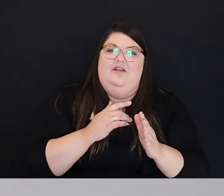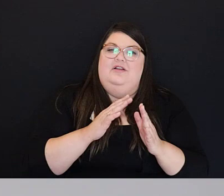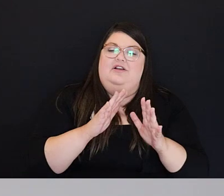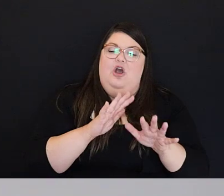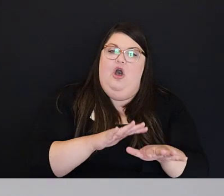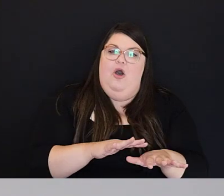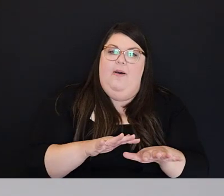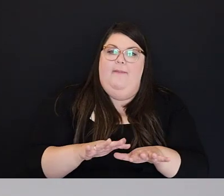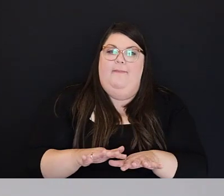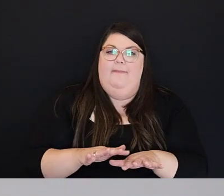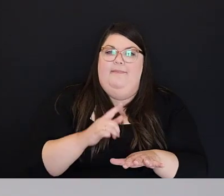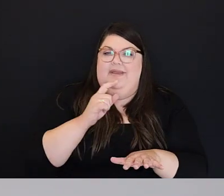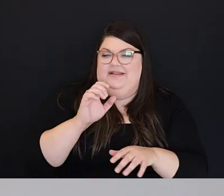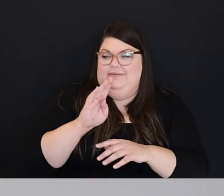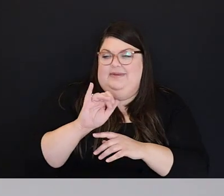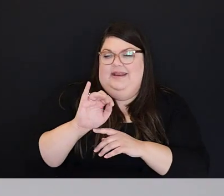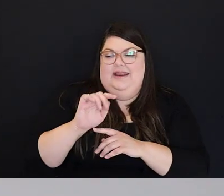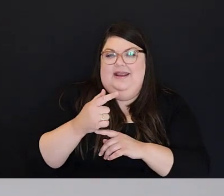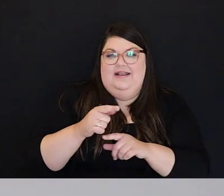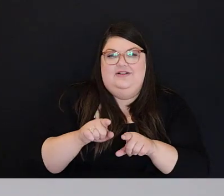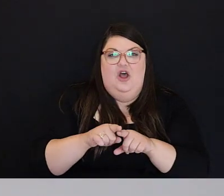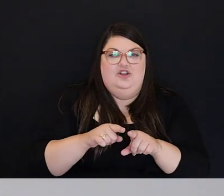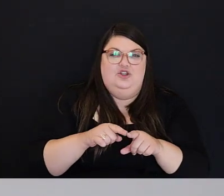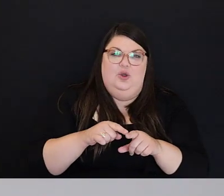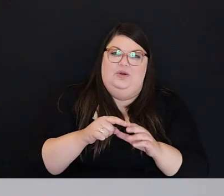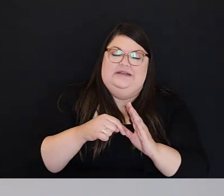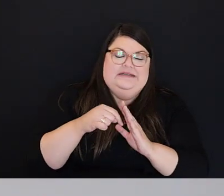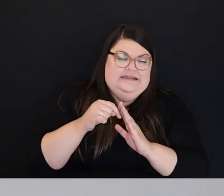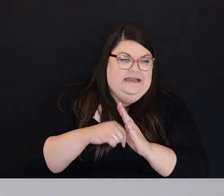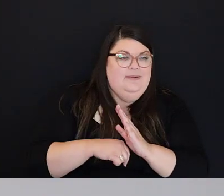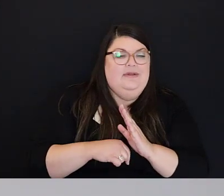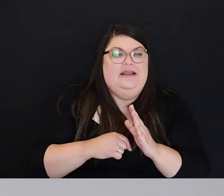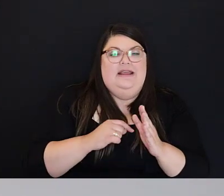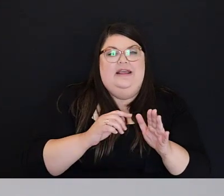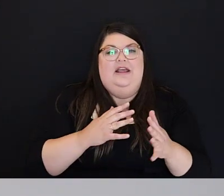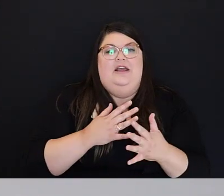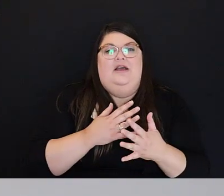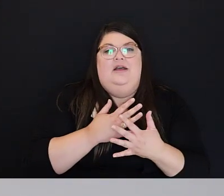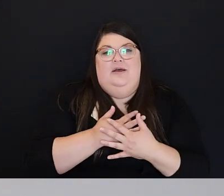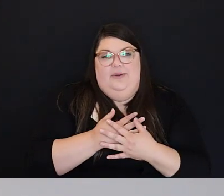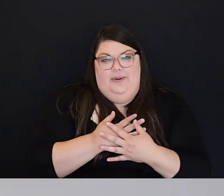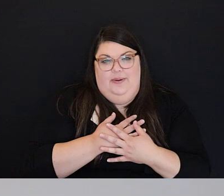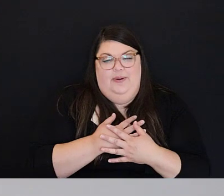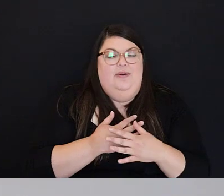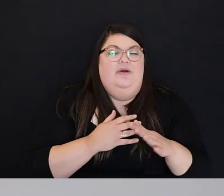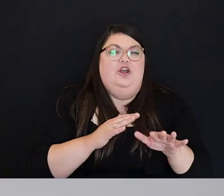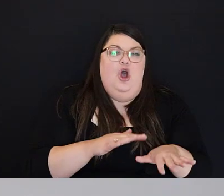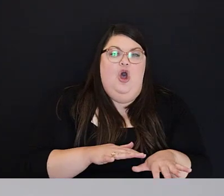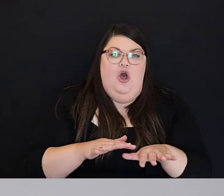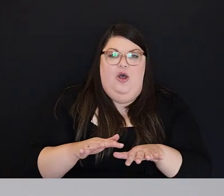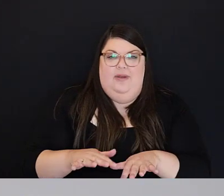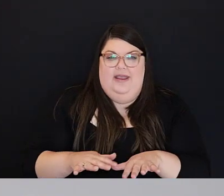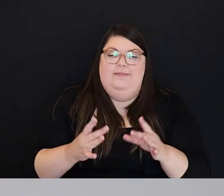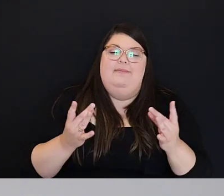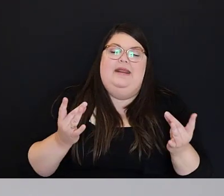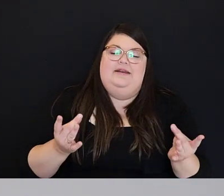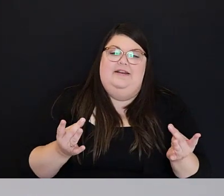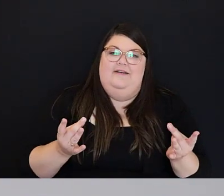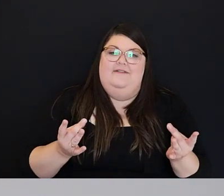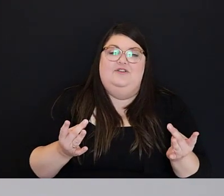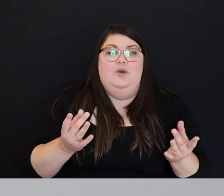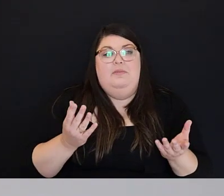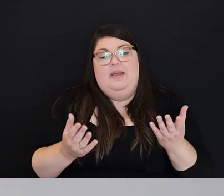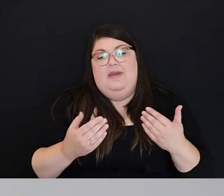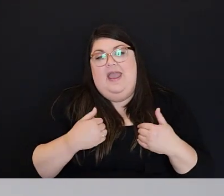myself, because the beading is also so deeply calming and meditative. So often, I have a mantra that maybe